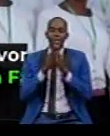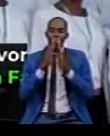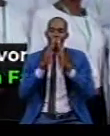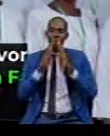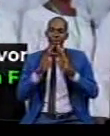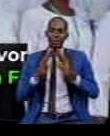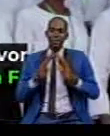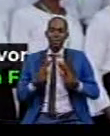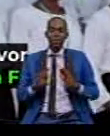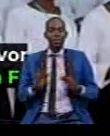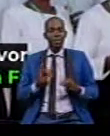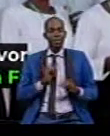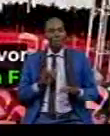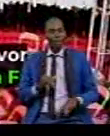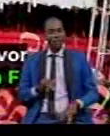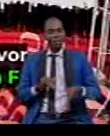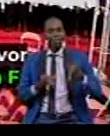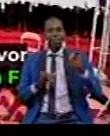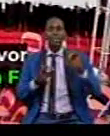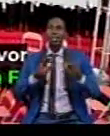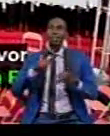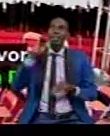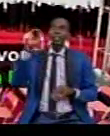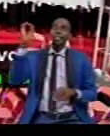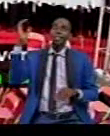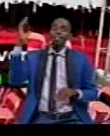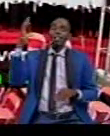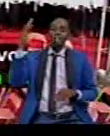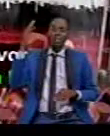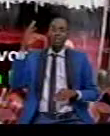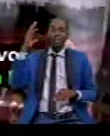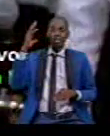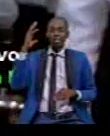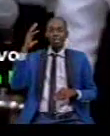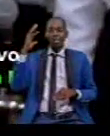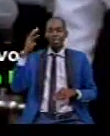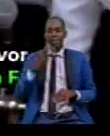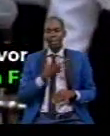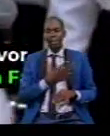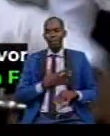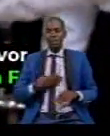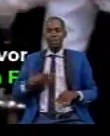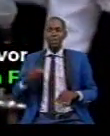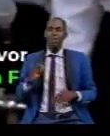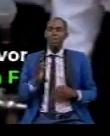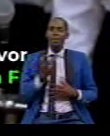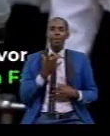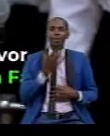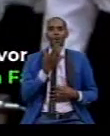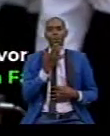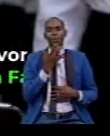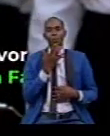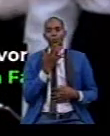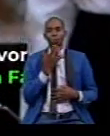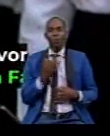your name attached unto it will not miss you in Jesus' name.